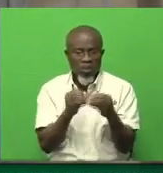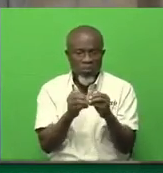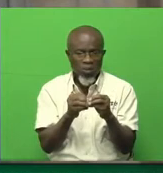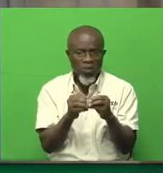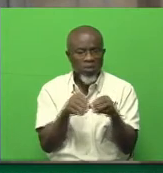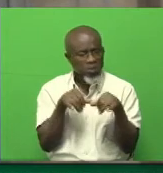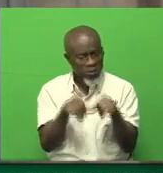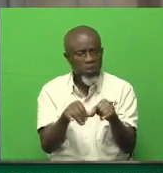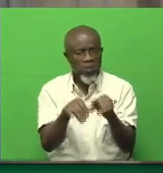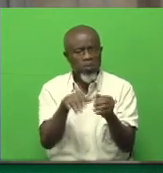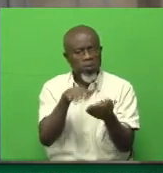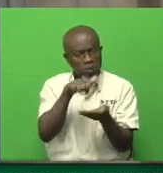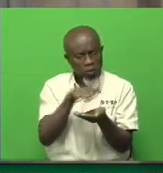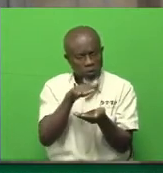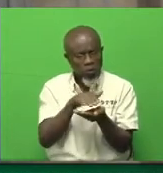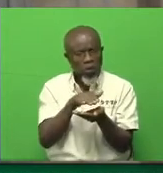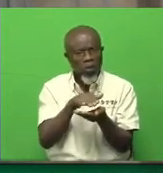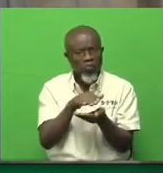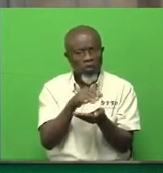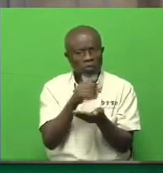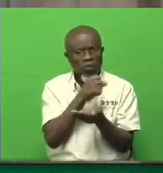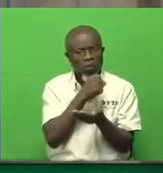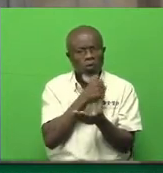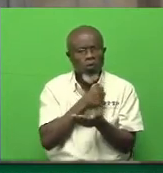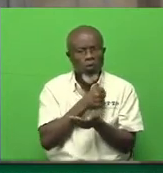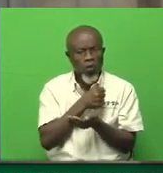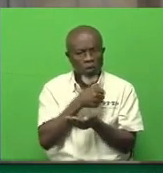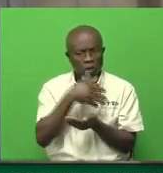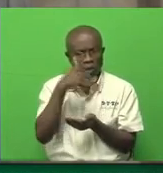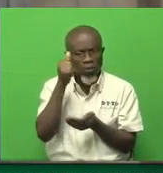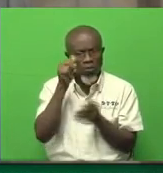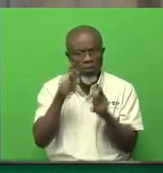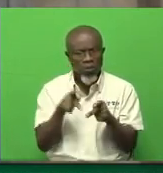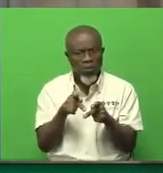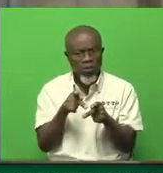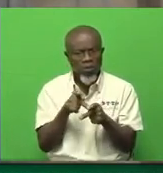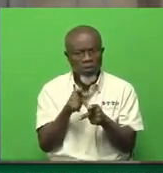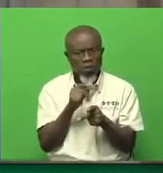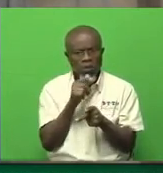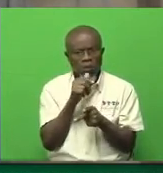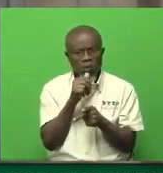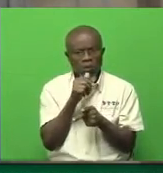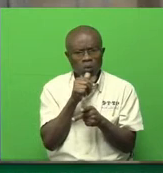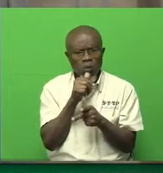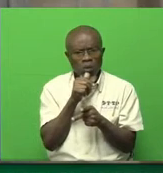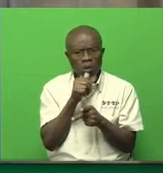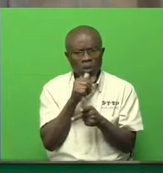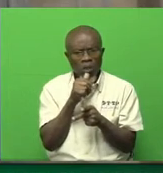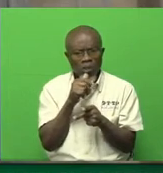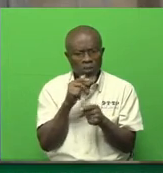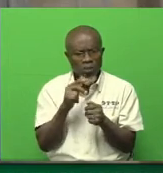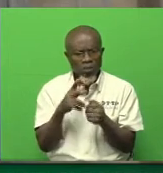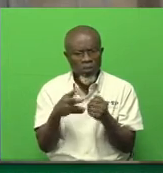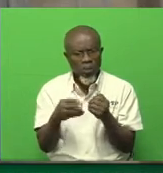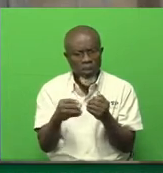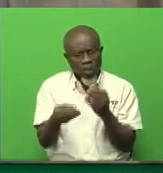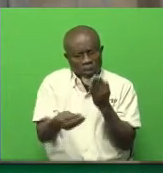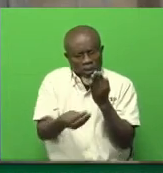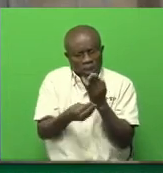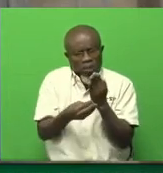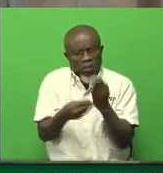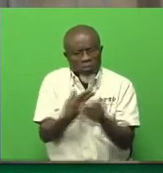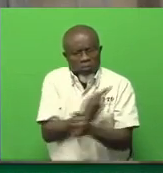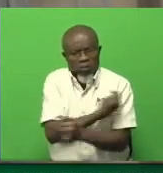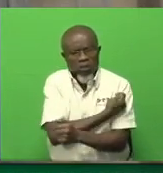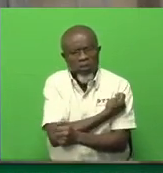low among older people who are boosted and in all of these groups severe covid-19 illness